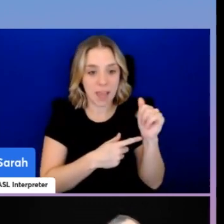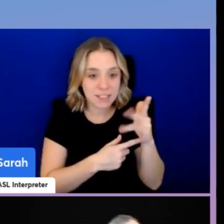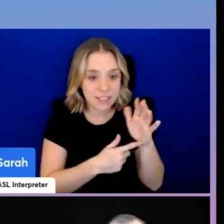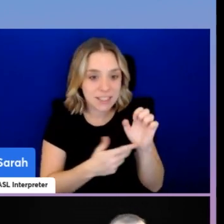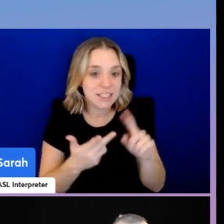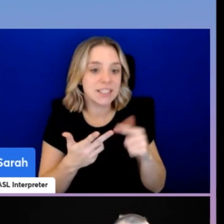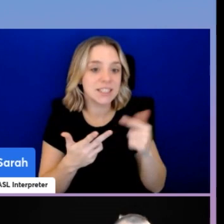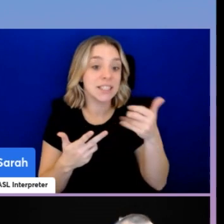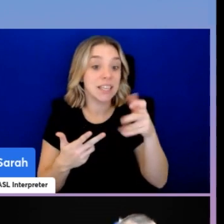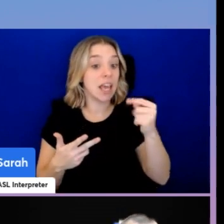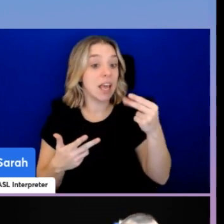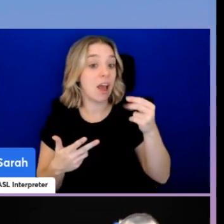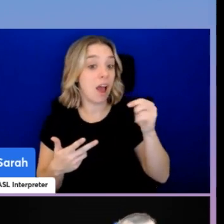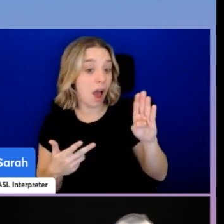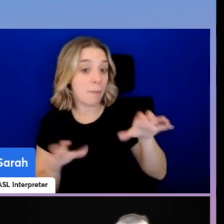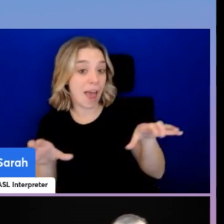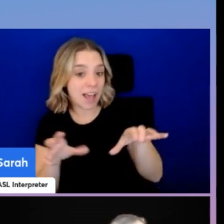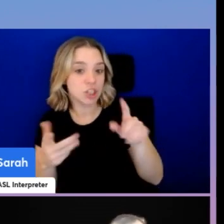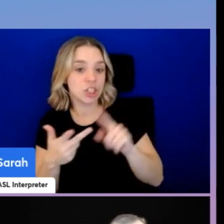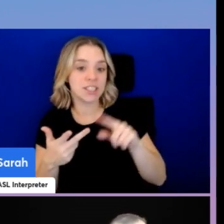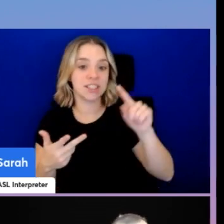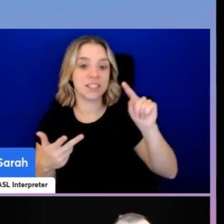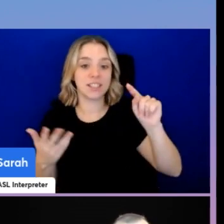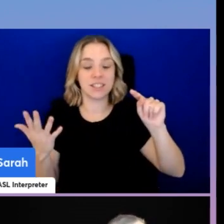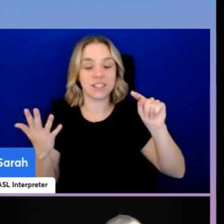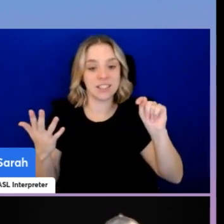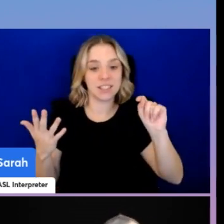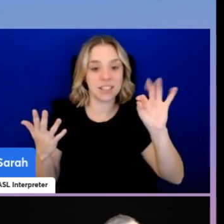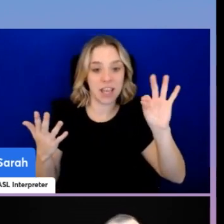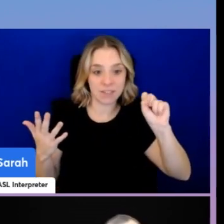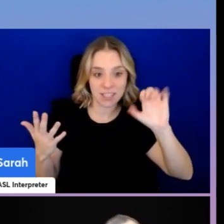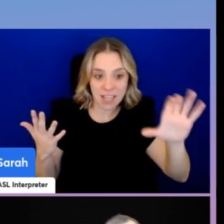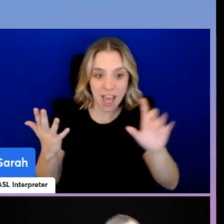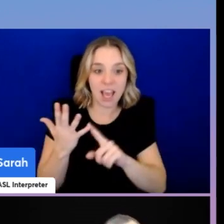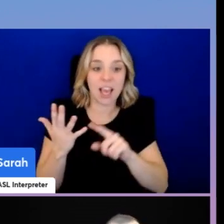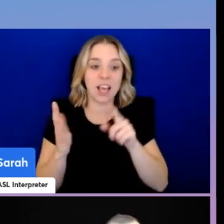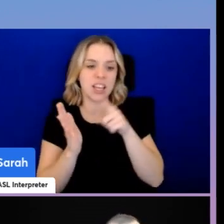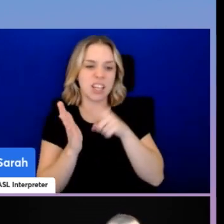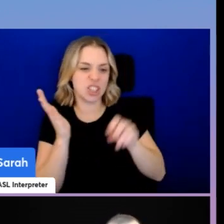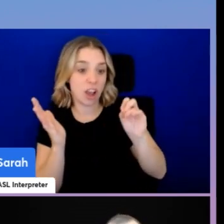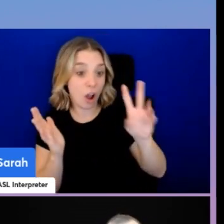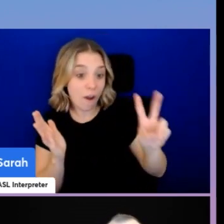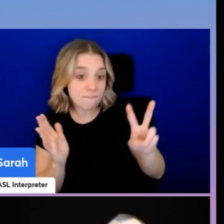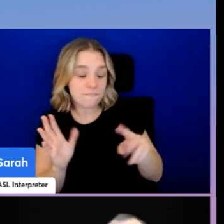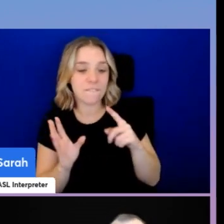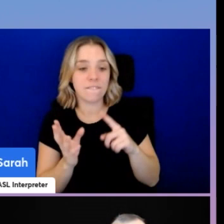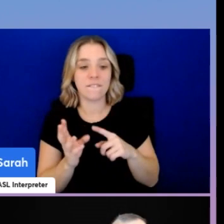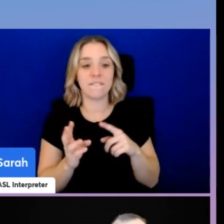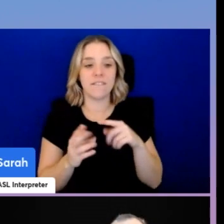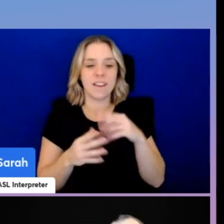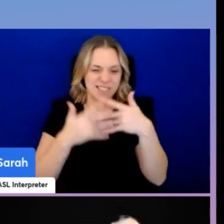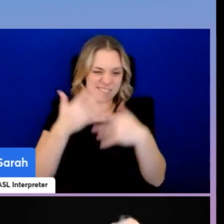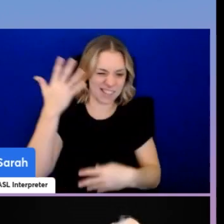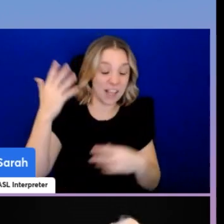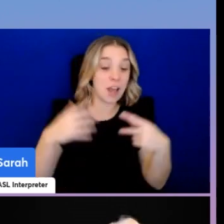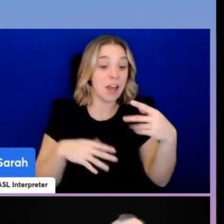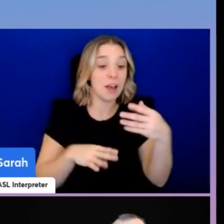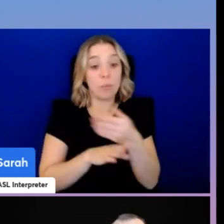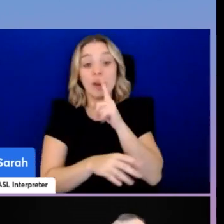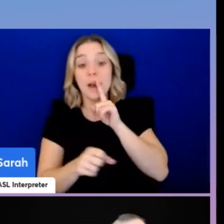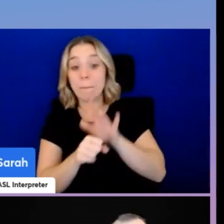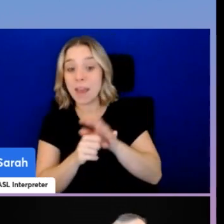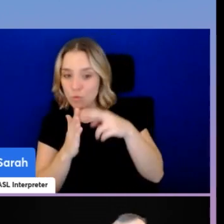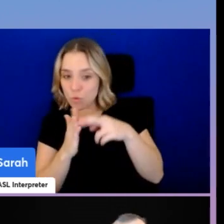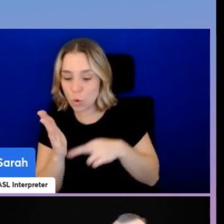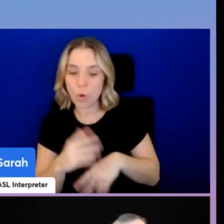Aquasec, TFSec, checkoff, and pre-commit rules, and then Terraform Cloud integration